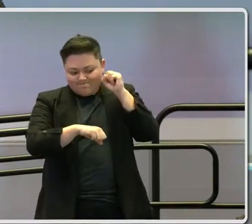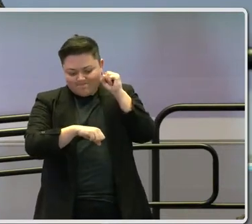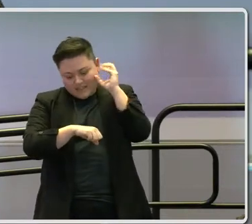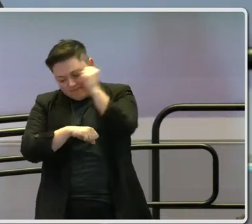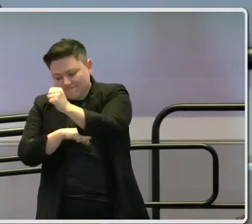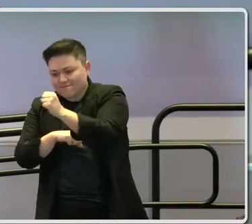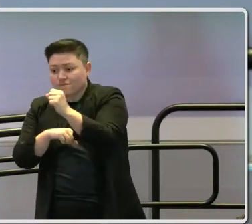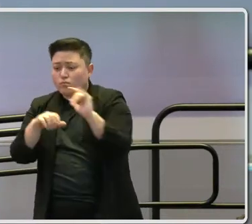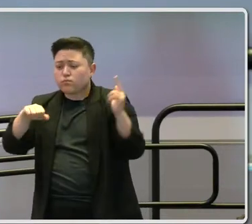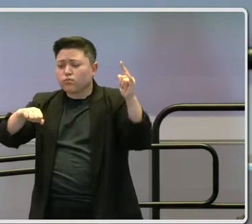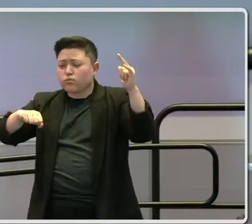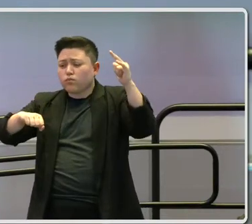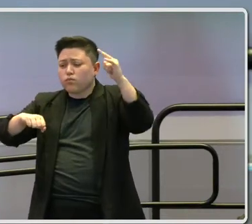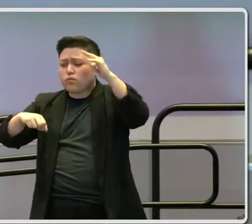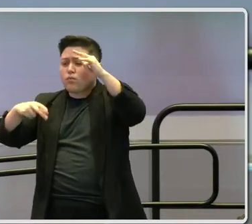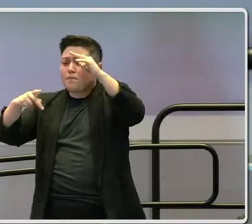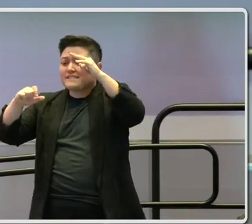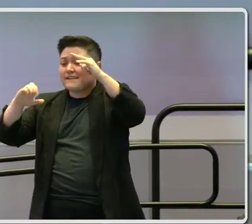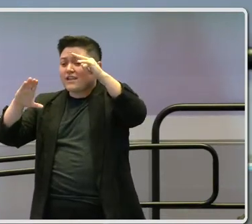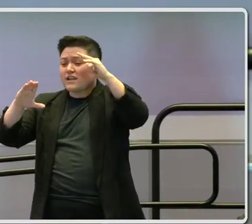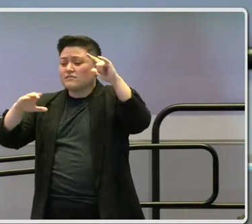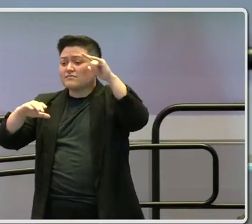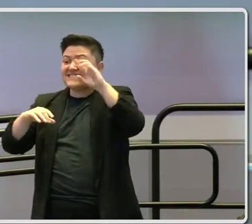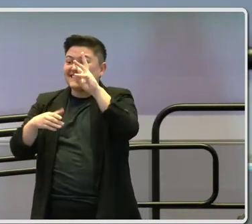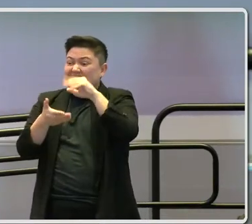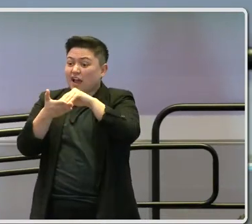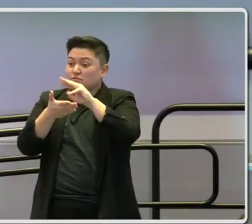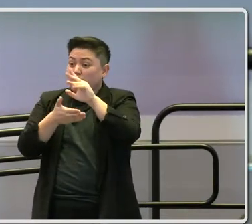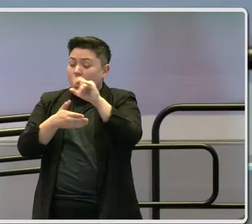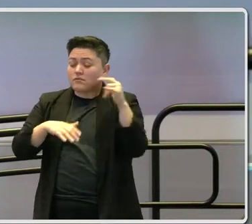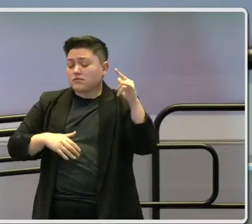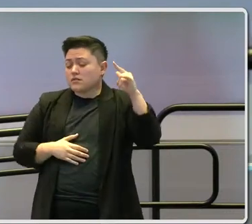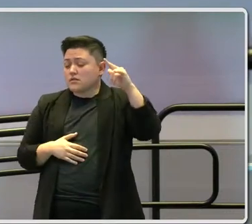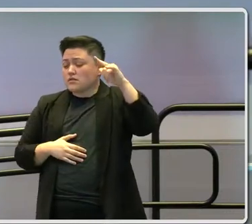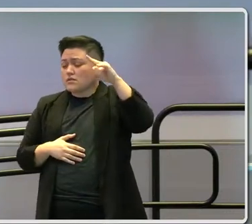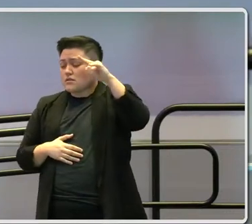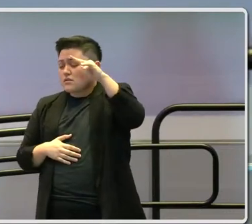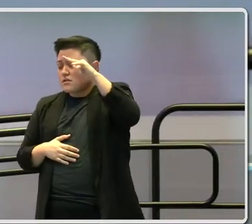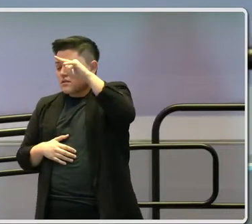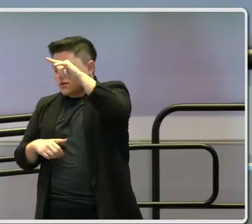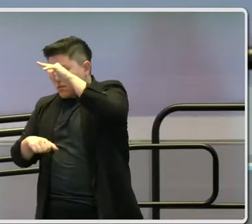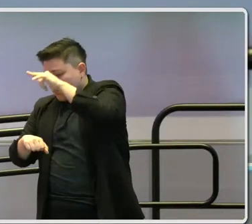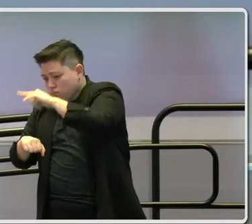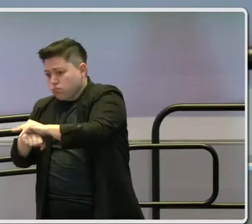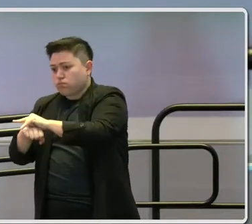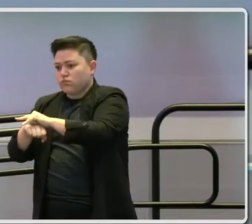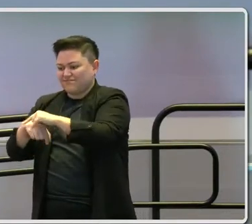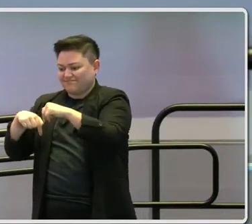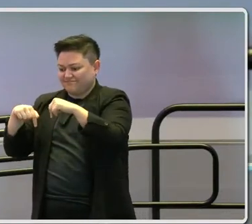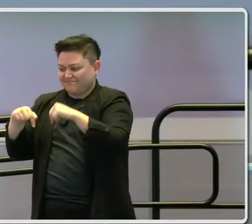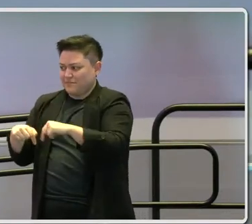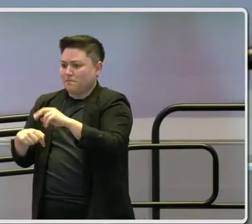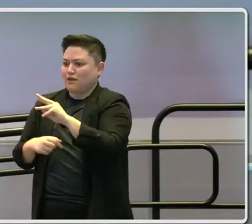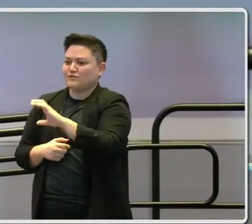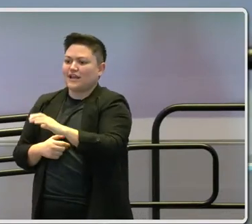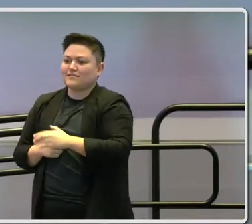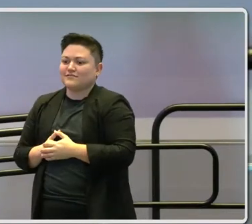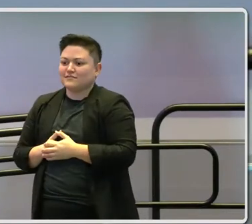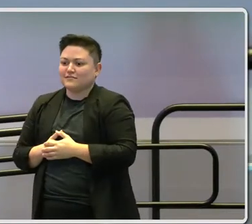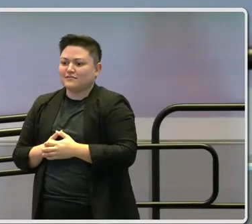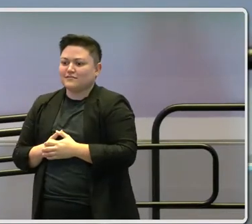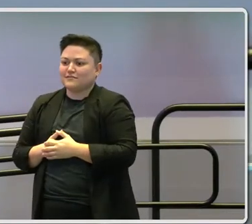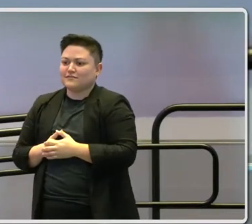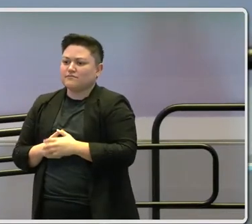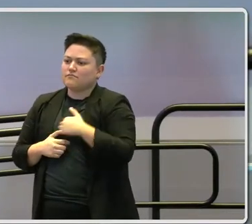flew across the vast Pacific Ocean, over 6,000 miles, and set foot on this very campus.